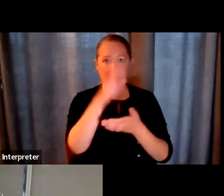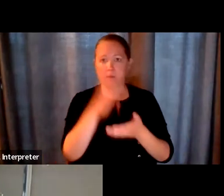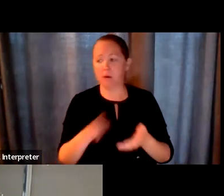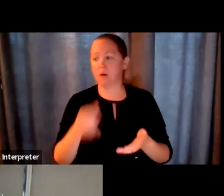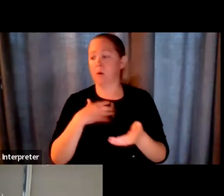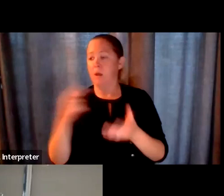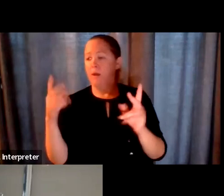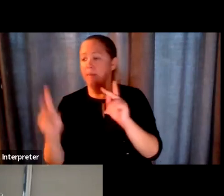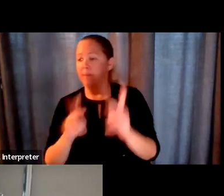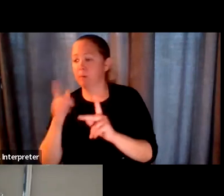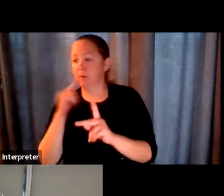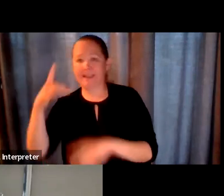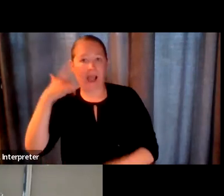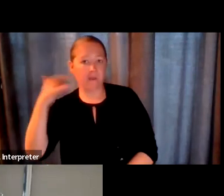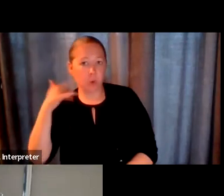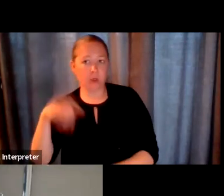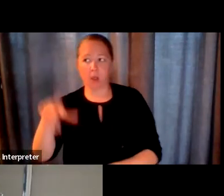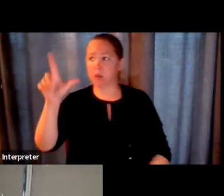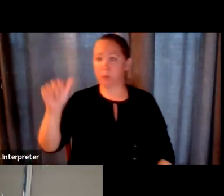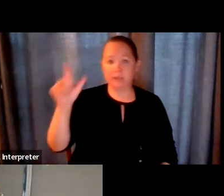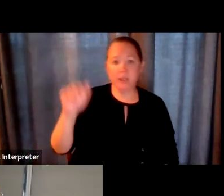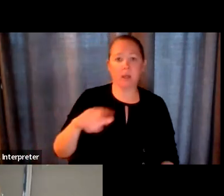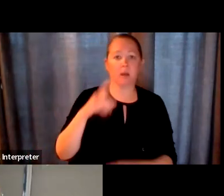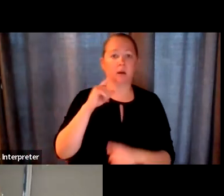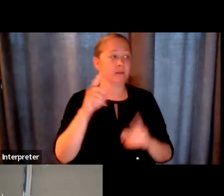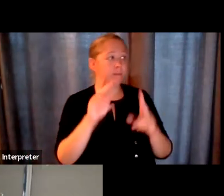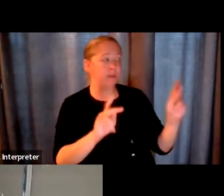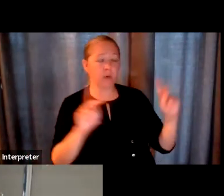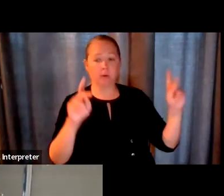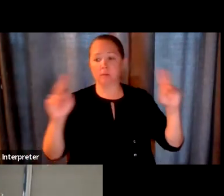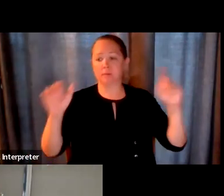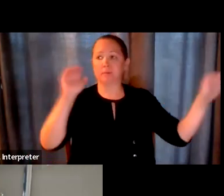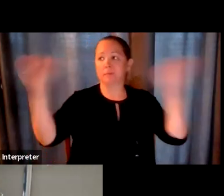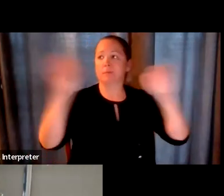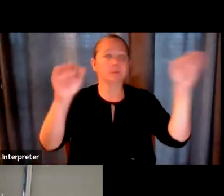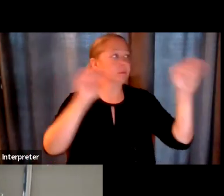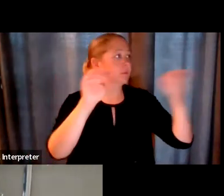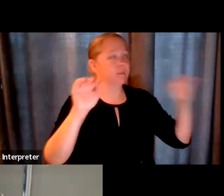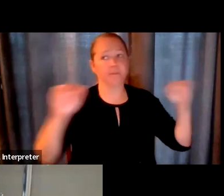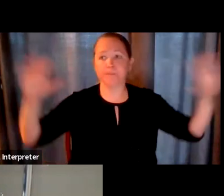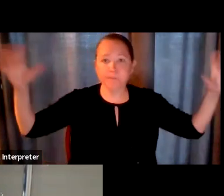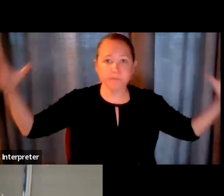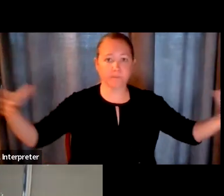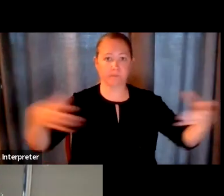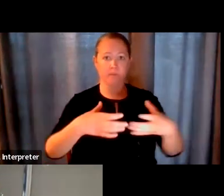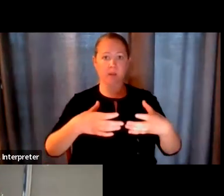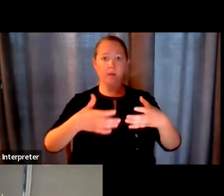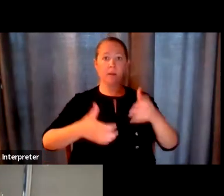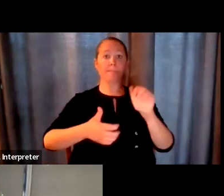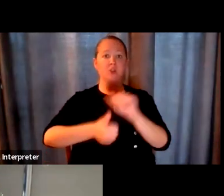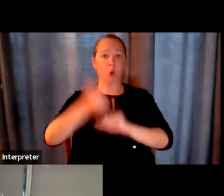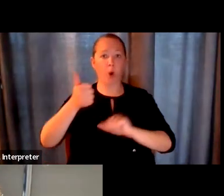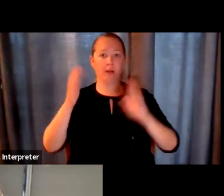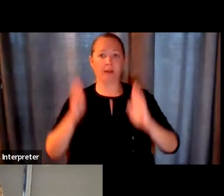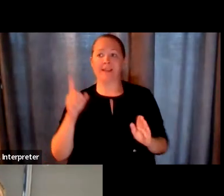are bringing folks together because the folks who we're bringing together, which is the majority in our country, are very